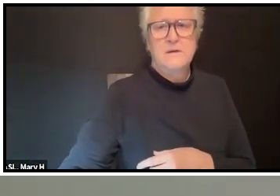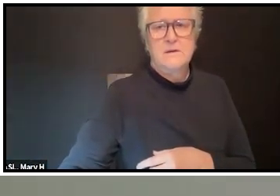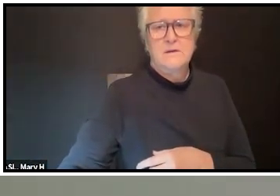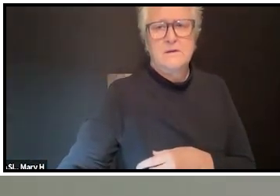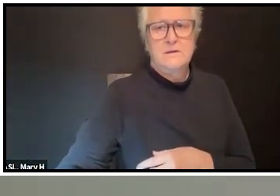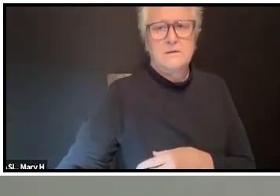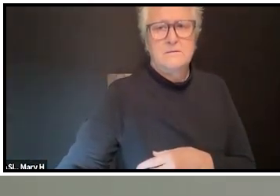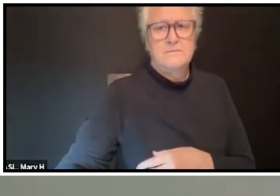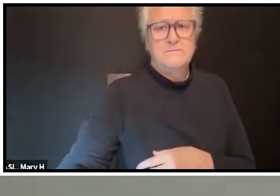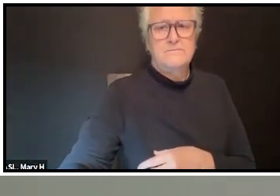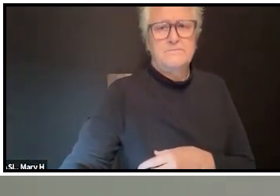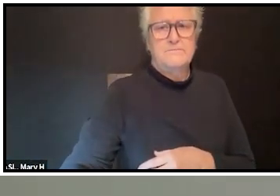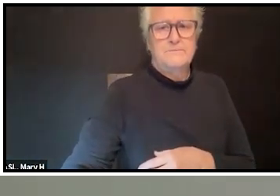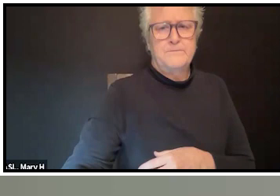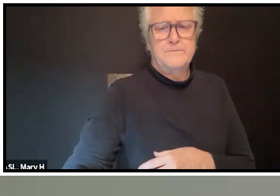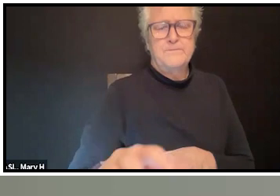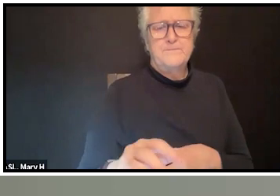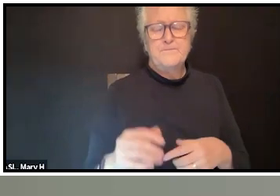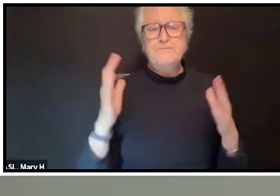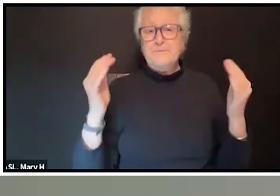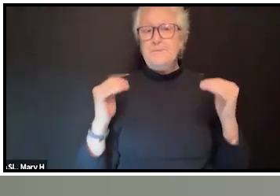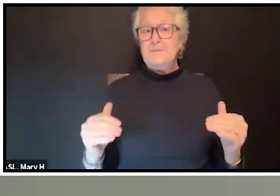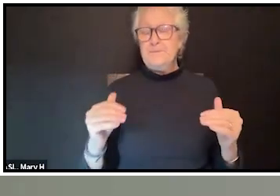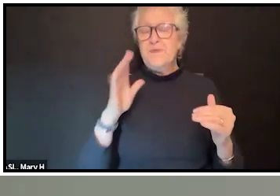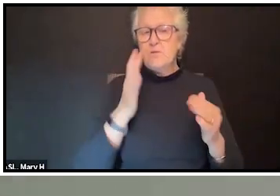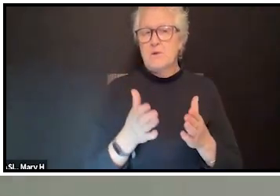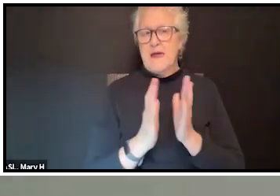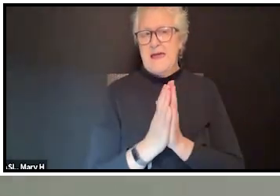ask Jackie to provide an update